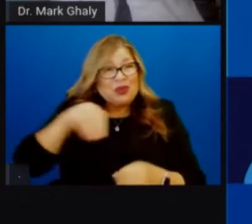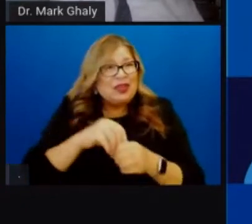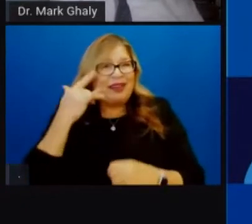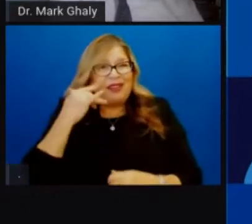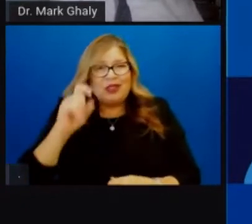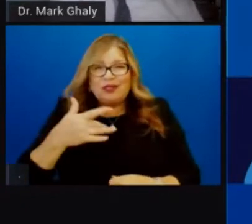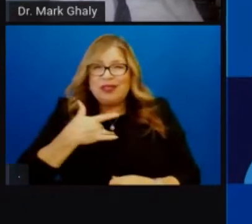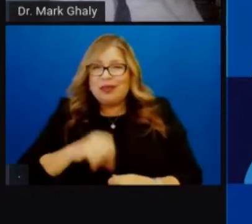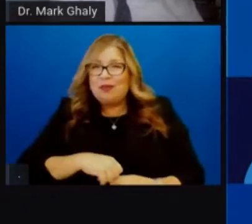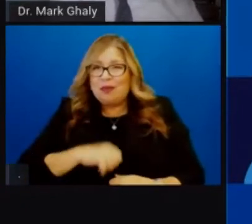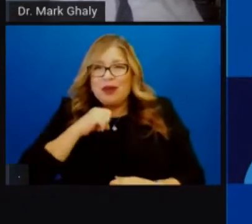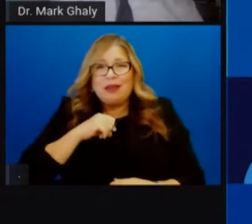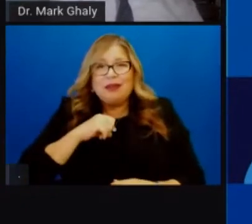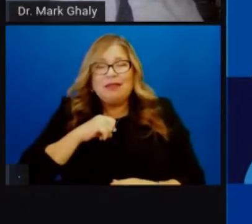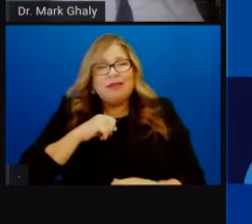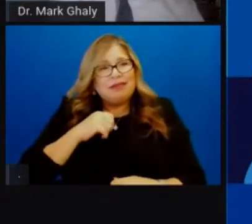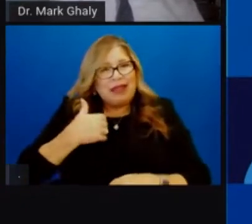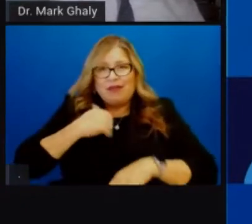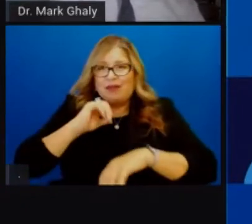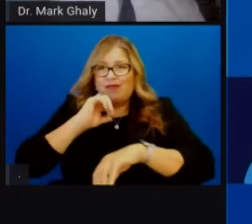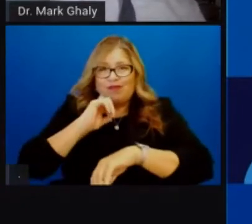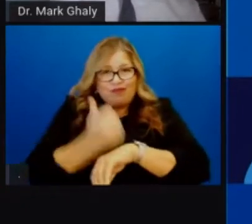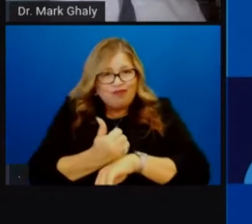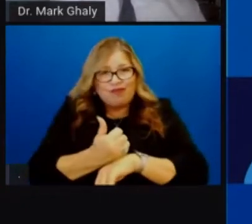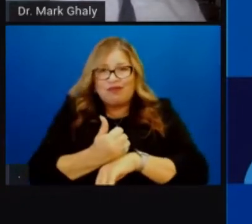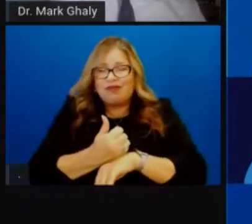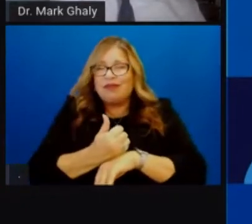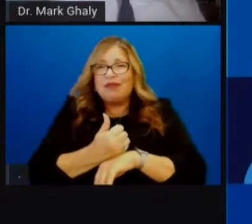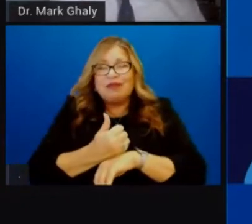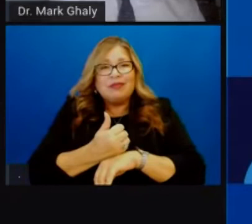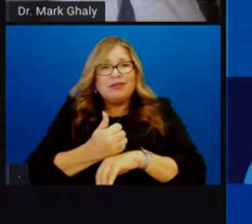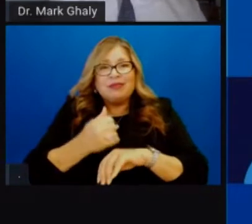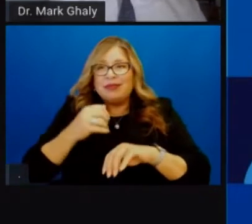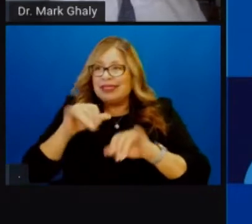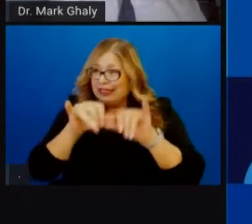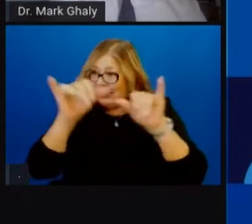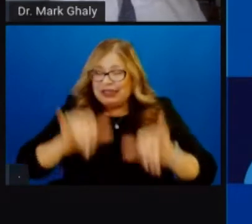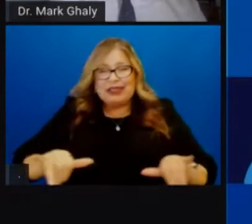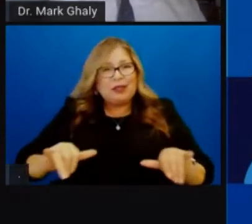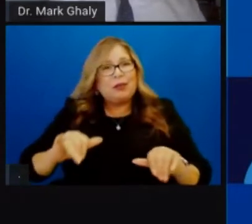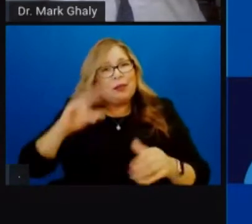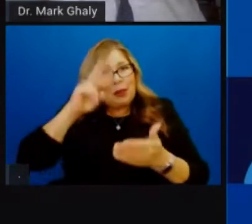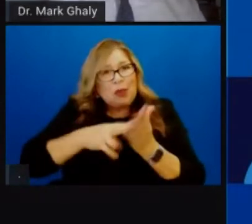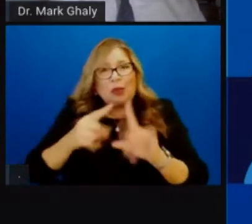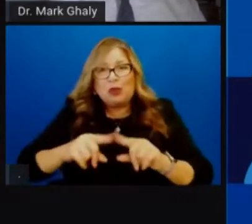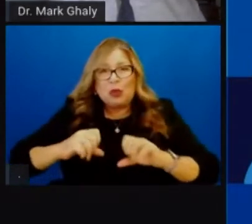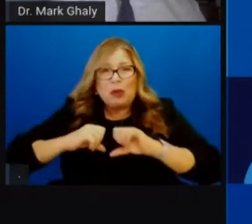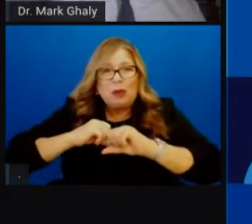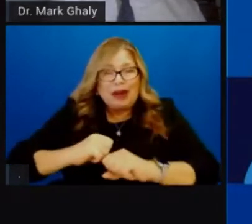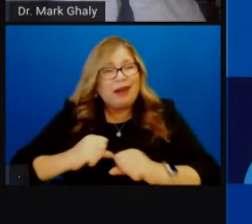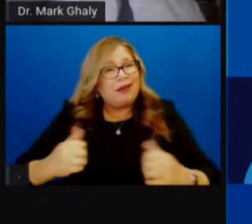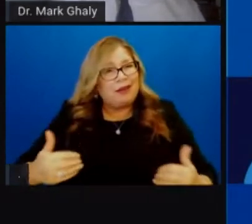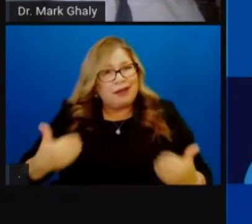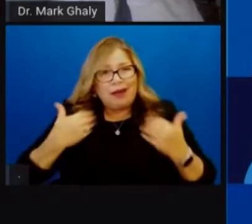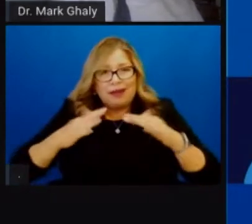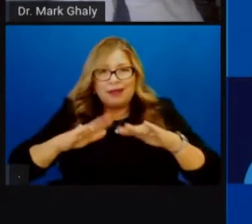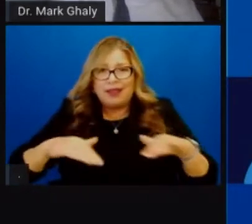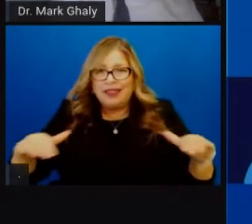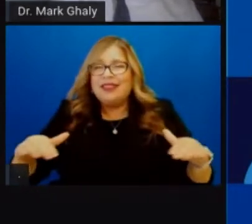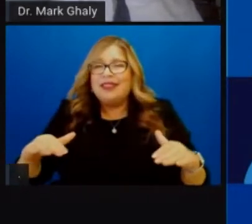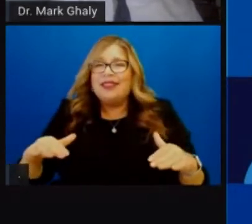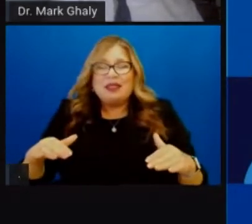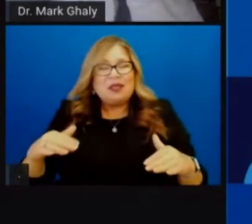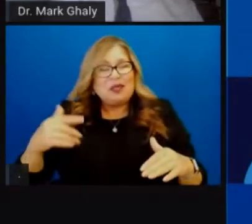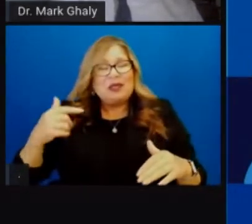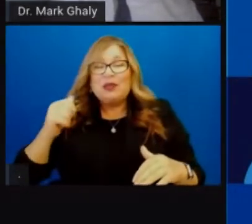in place in an era when we can protect young people to a significant degree, to see that we have